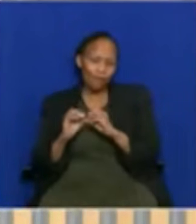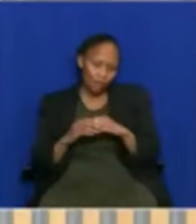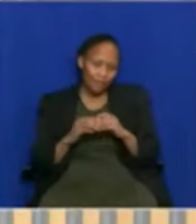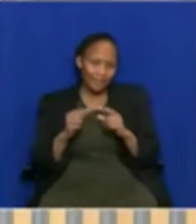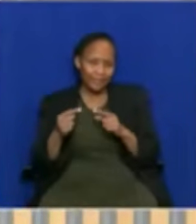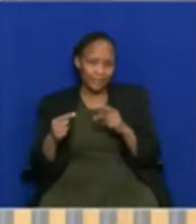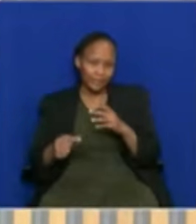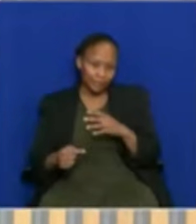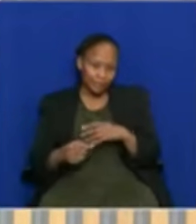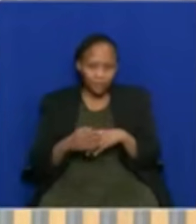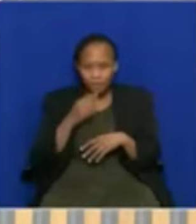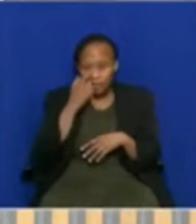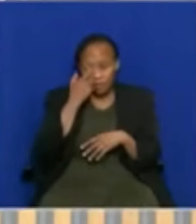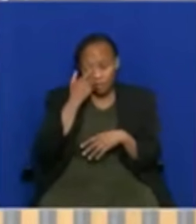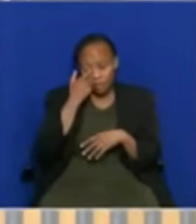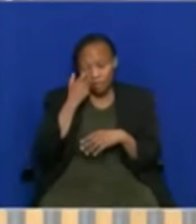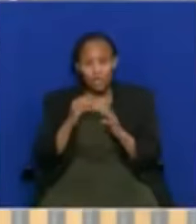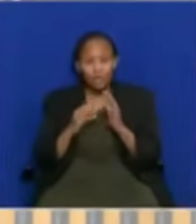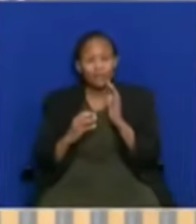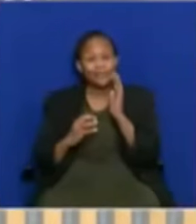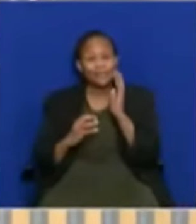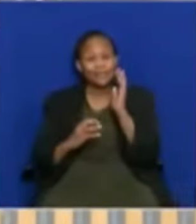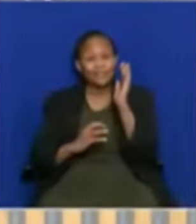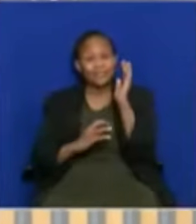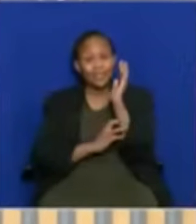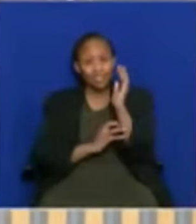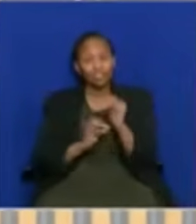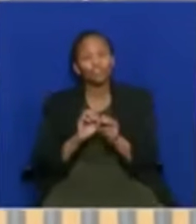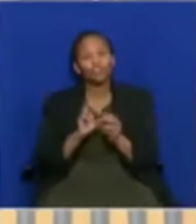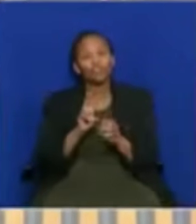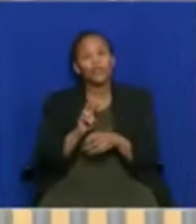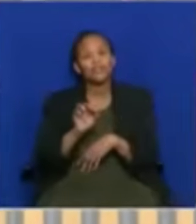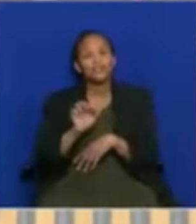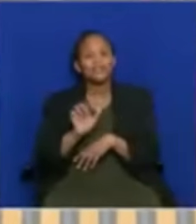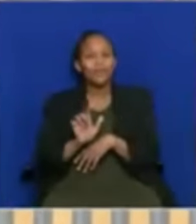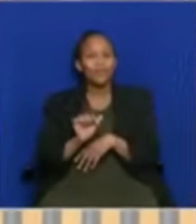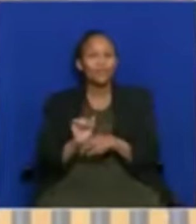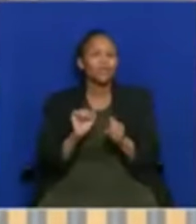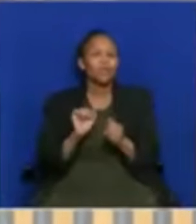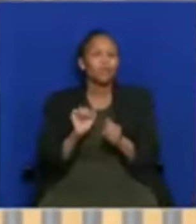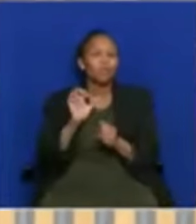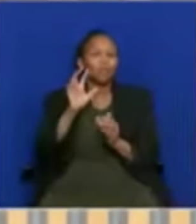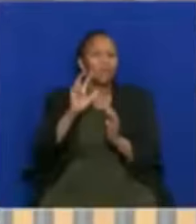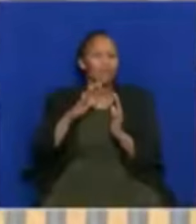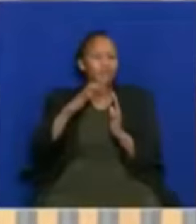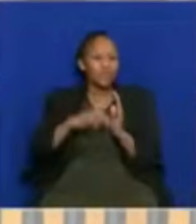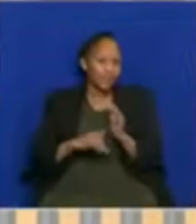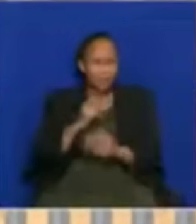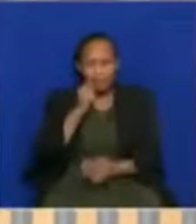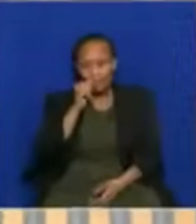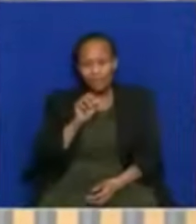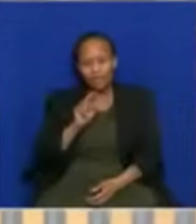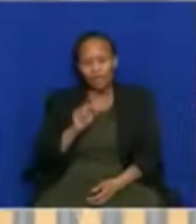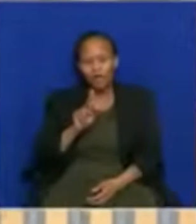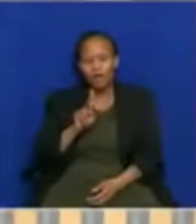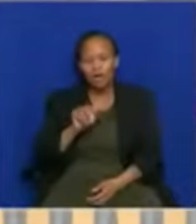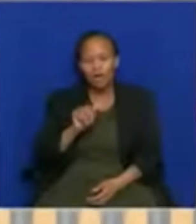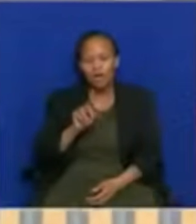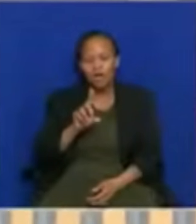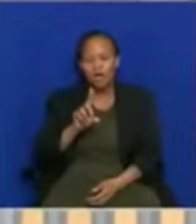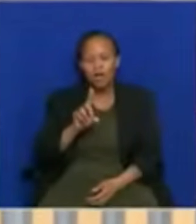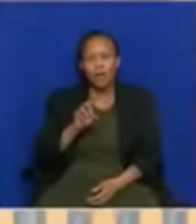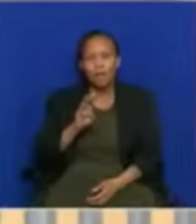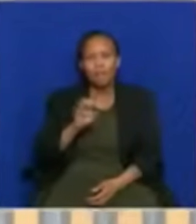section 27 affidavit, Mr. Nkabinde would have obtained this, which contains a Langlaagte case